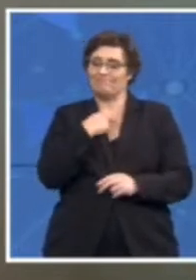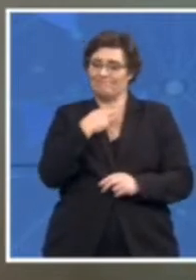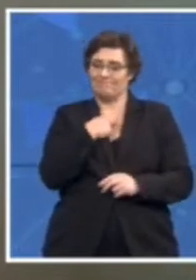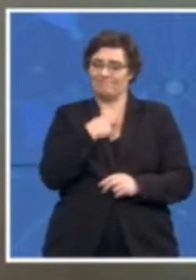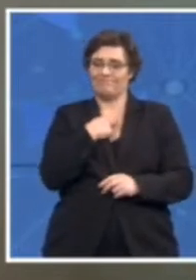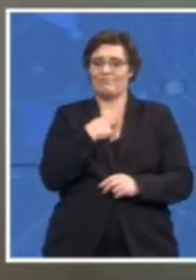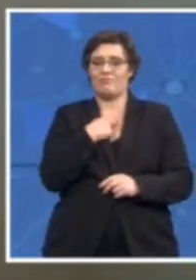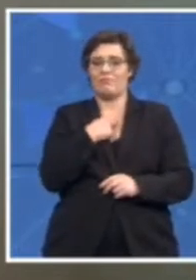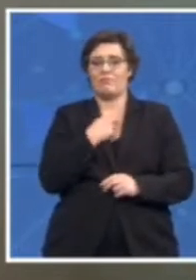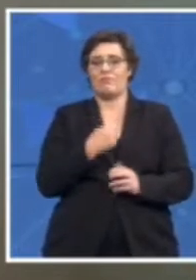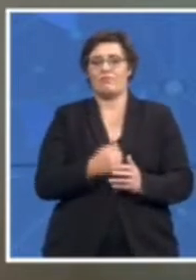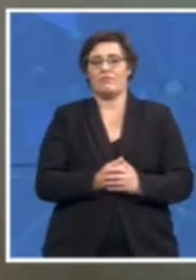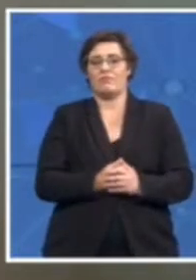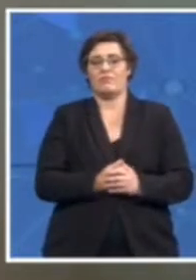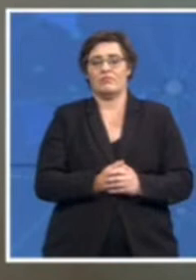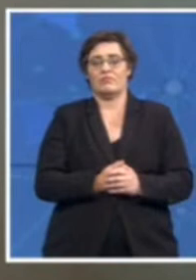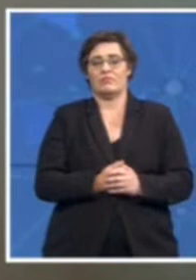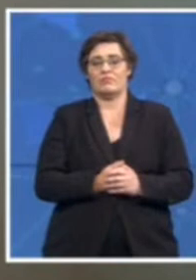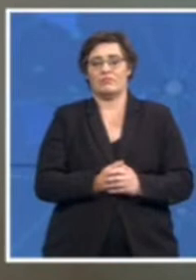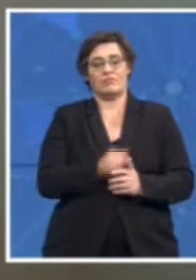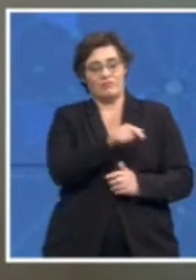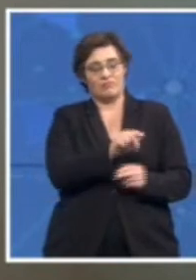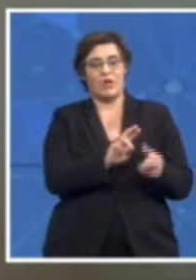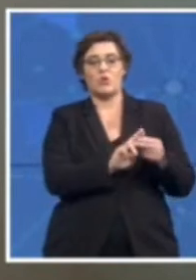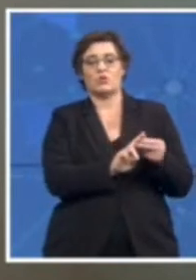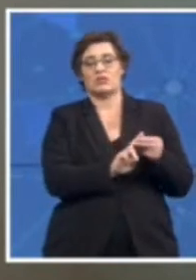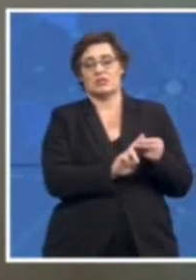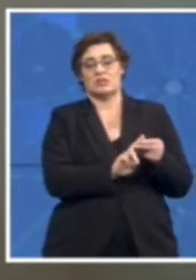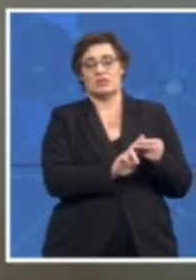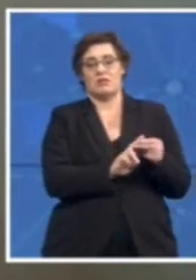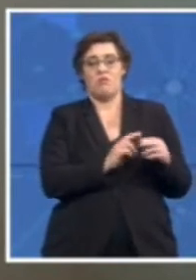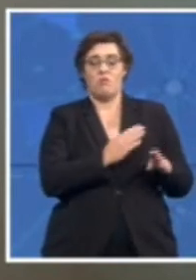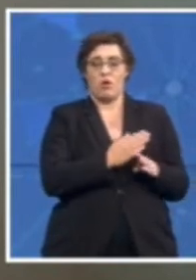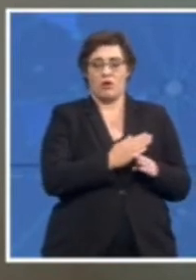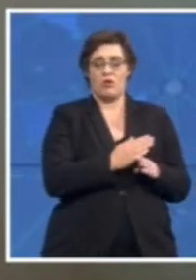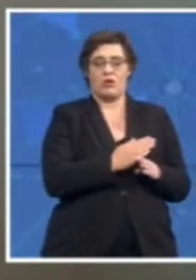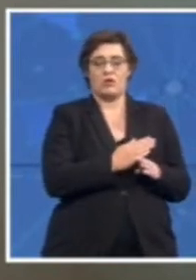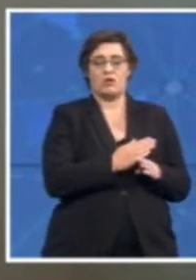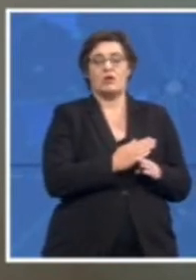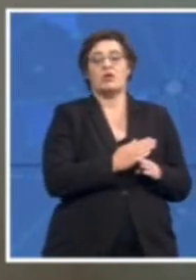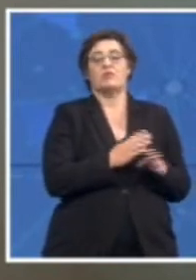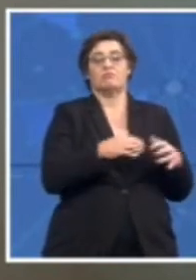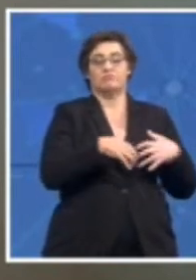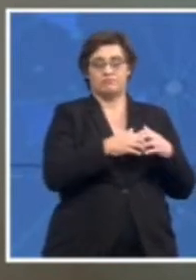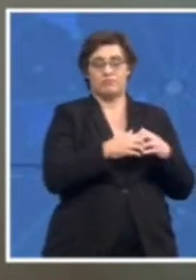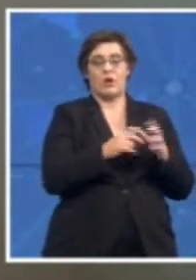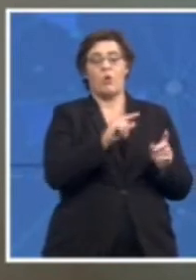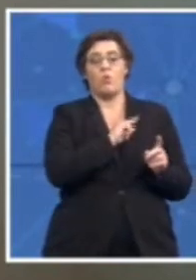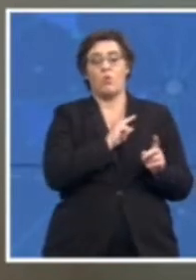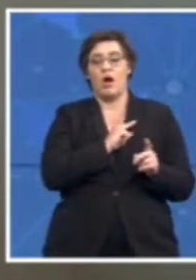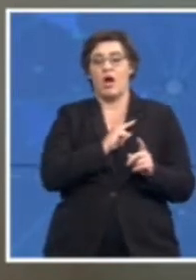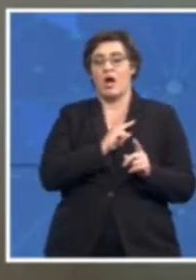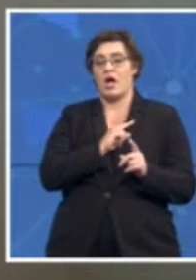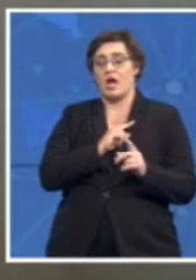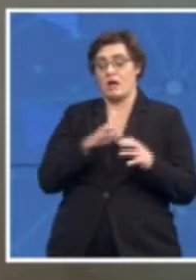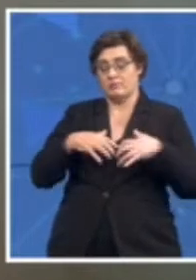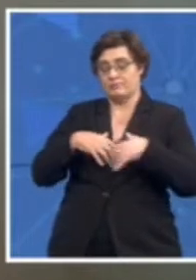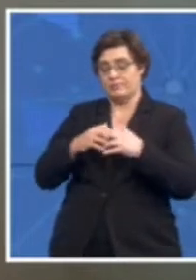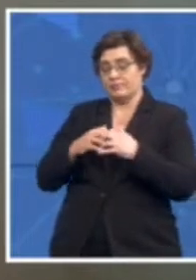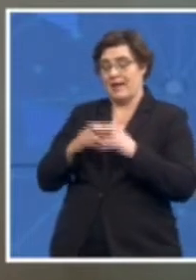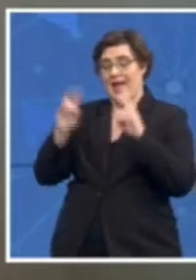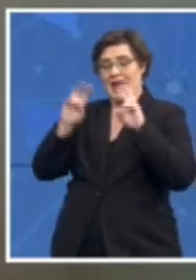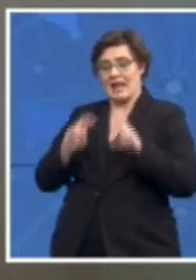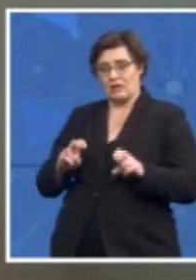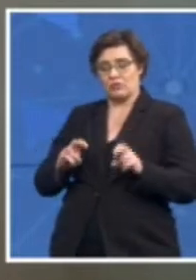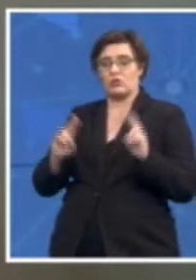these units operating in order to make up for the shortfall in generation. We have a number of units that are at risk,